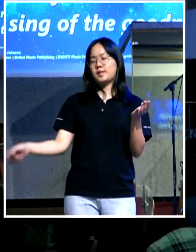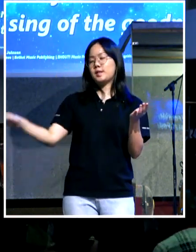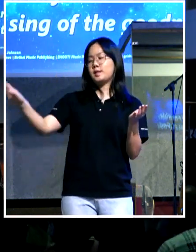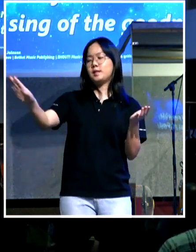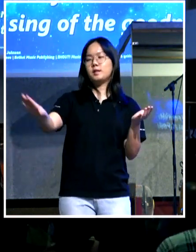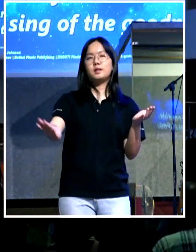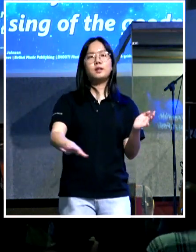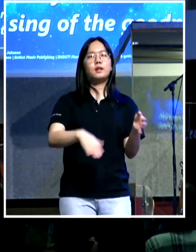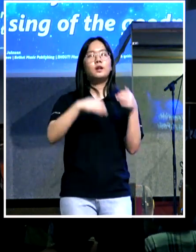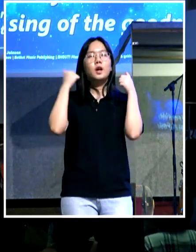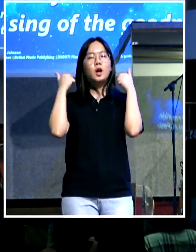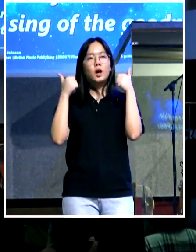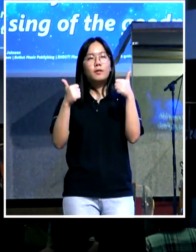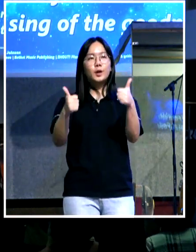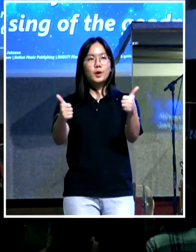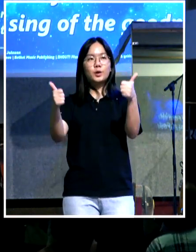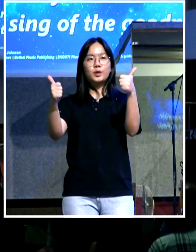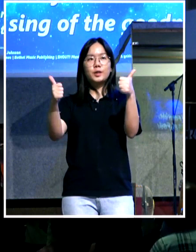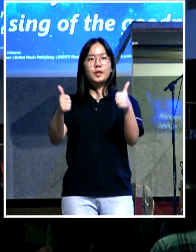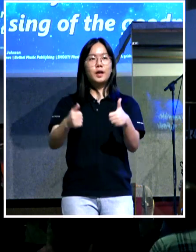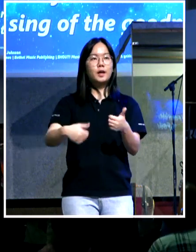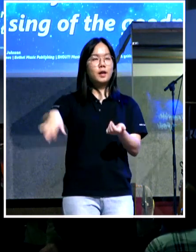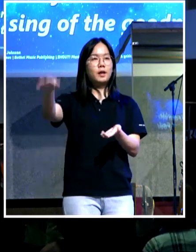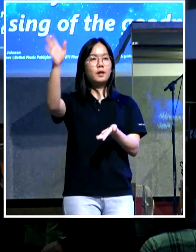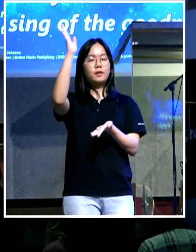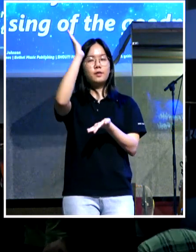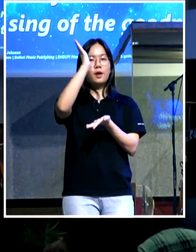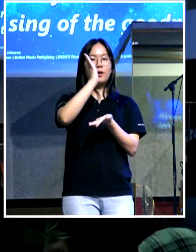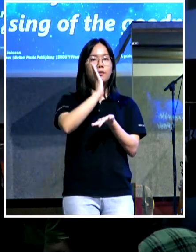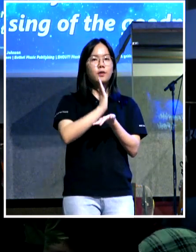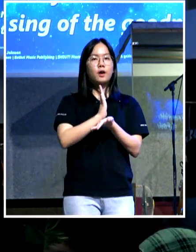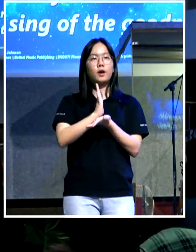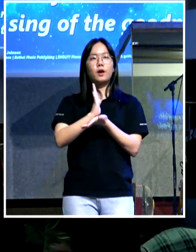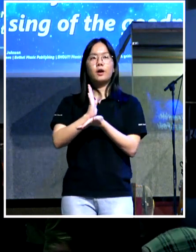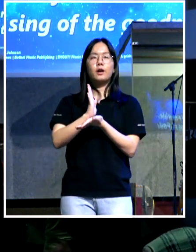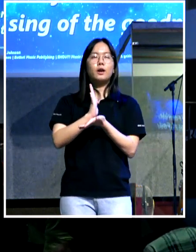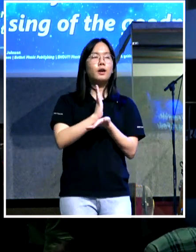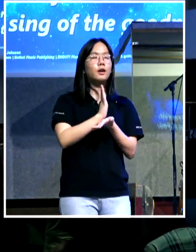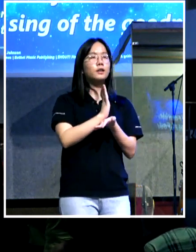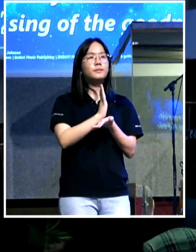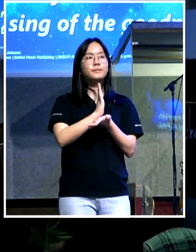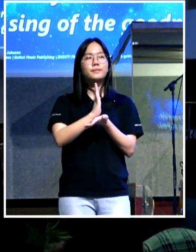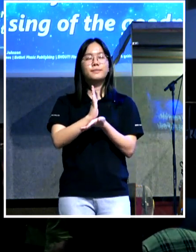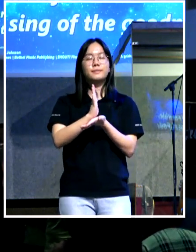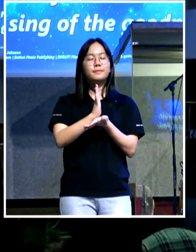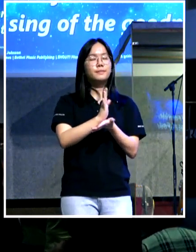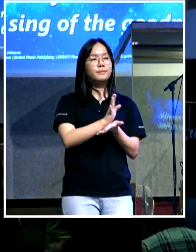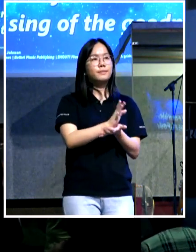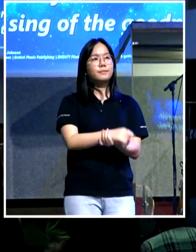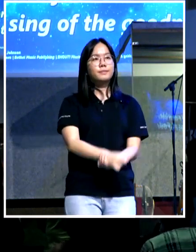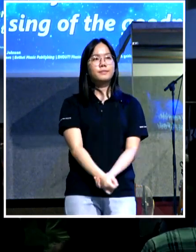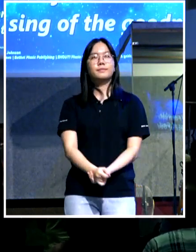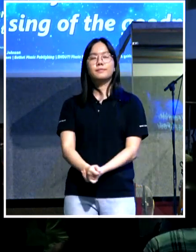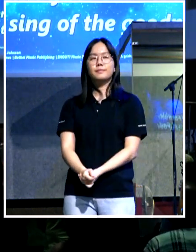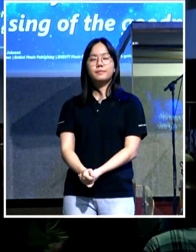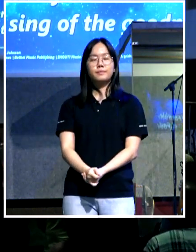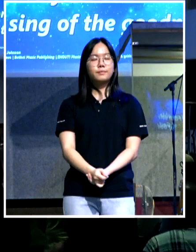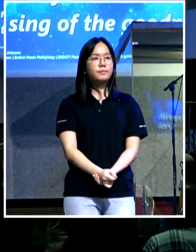will sing of the goodness of God. This is our response.